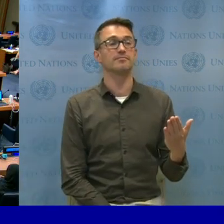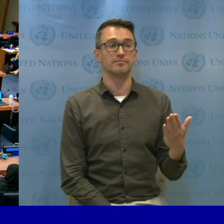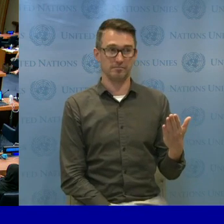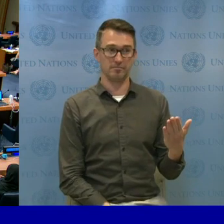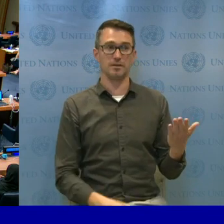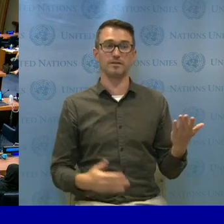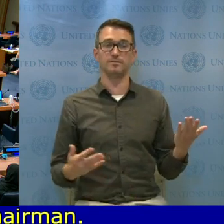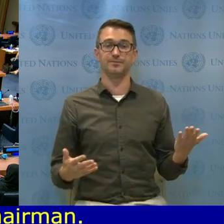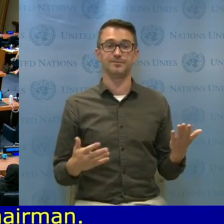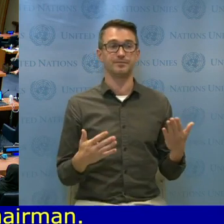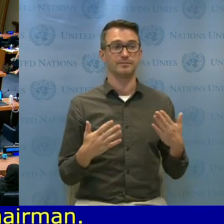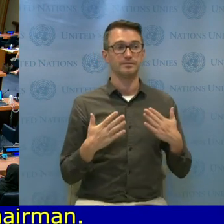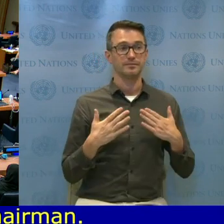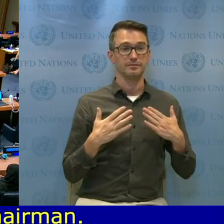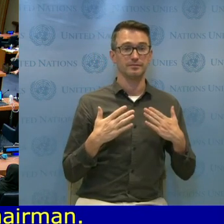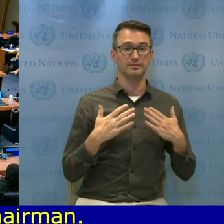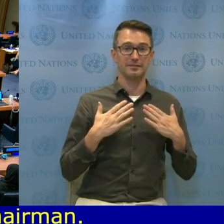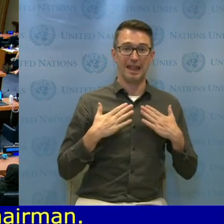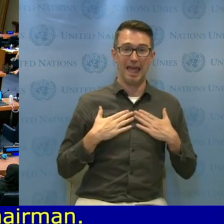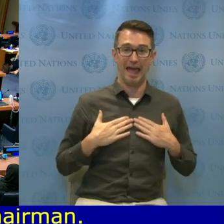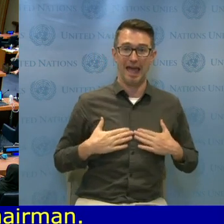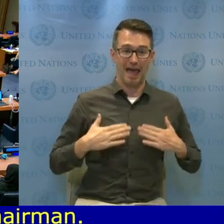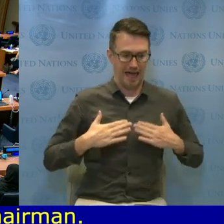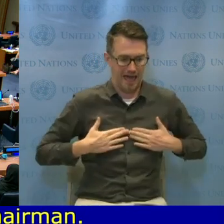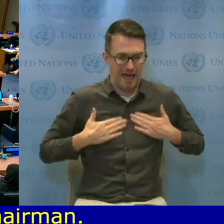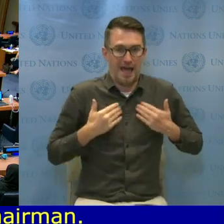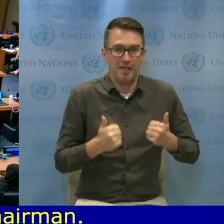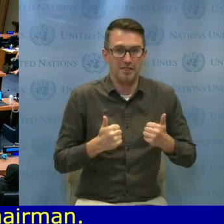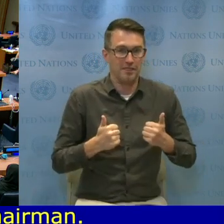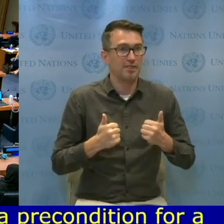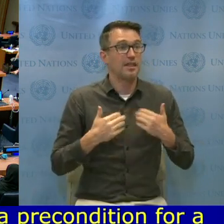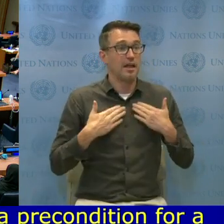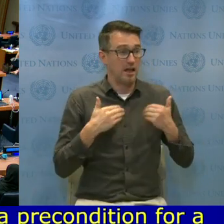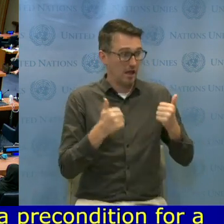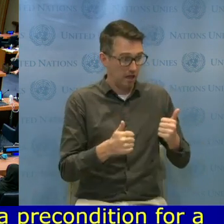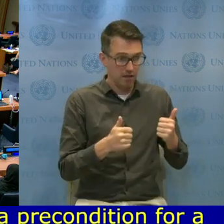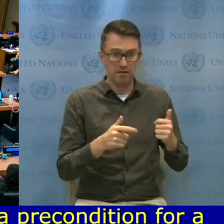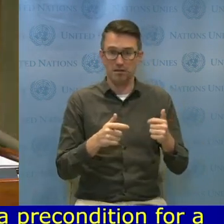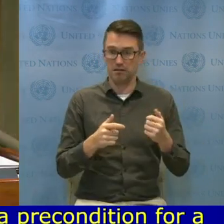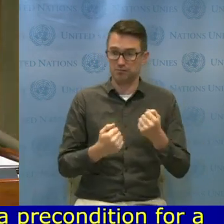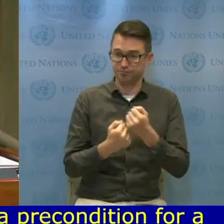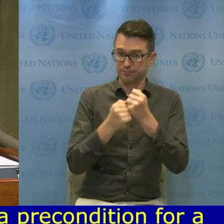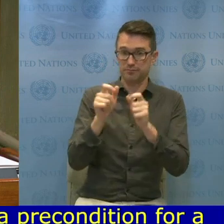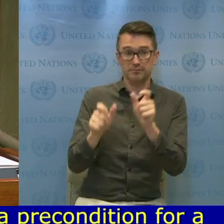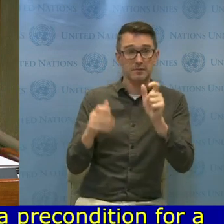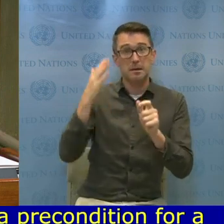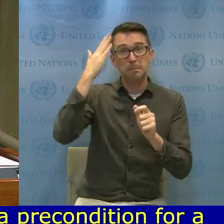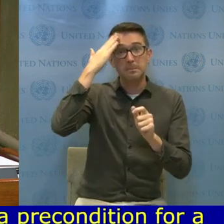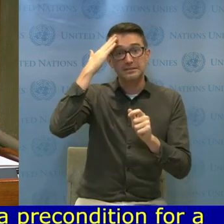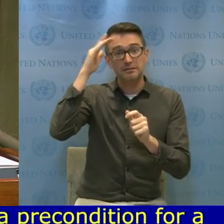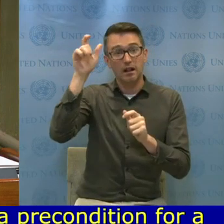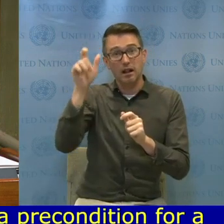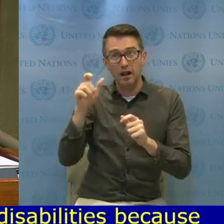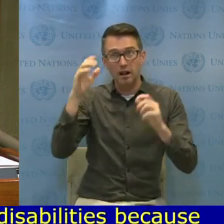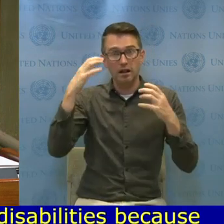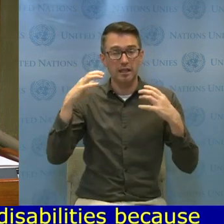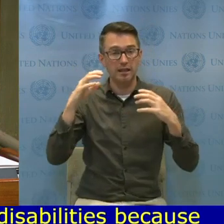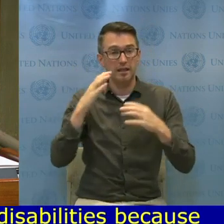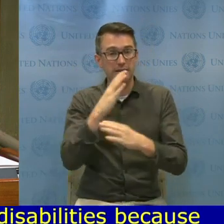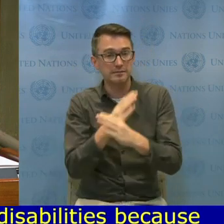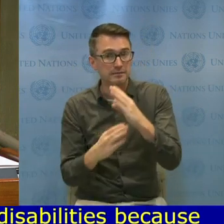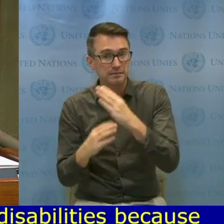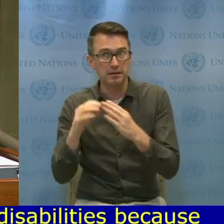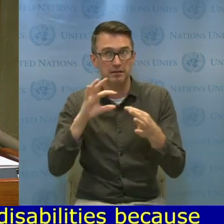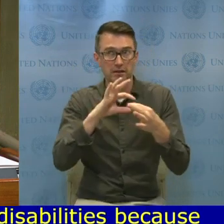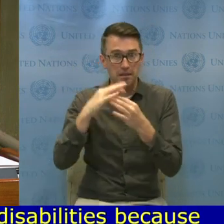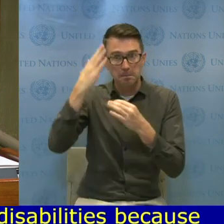a person's ability to participate fully in all aspects of life, work and education, and to live independently